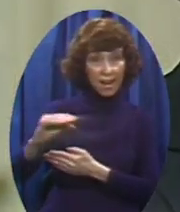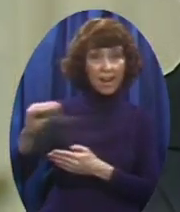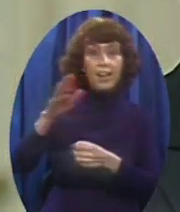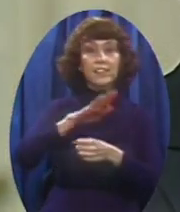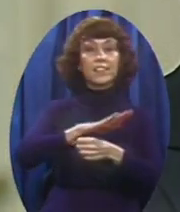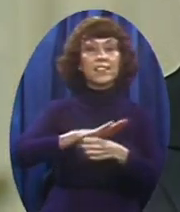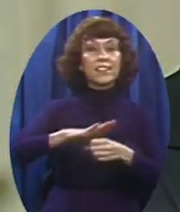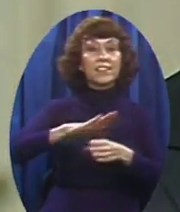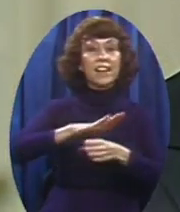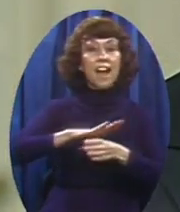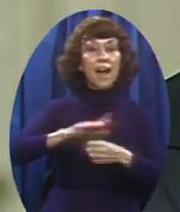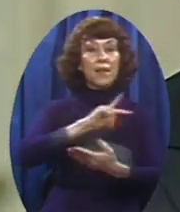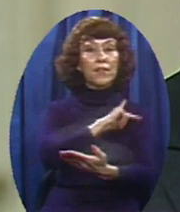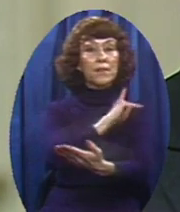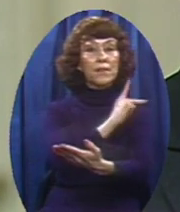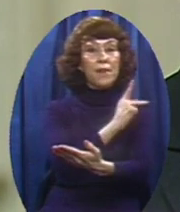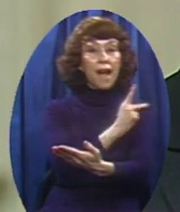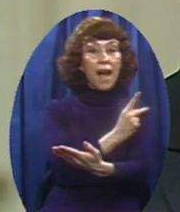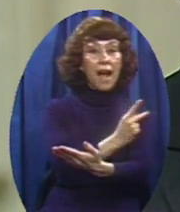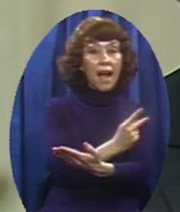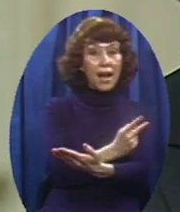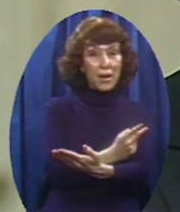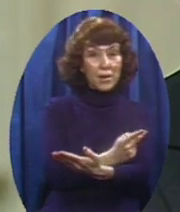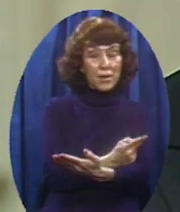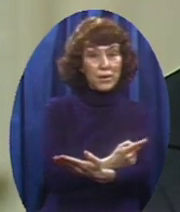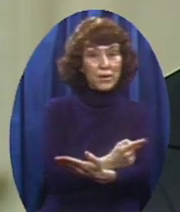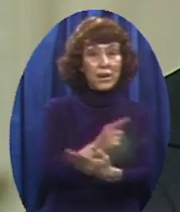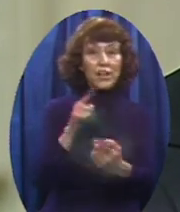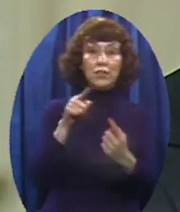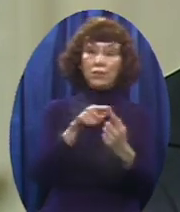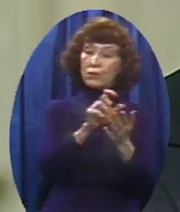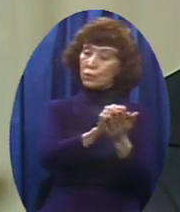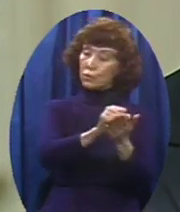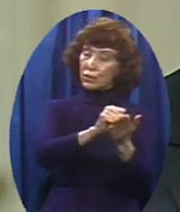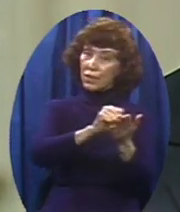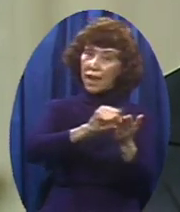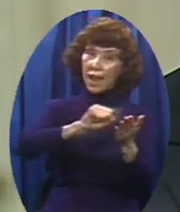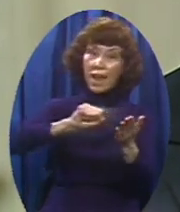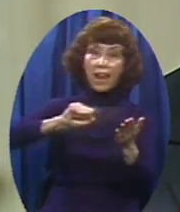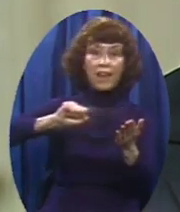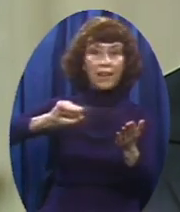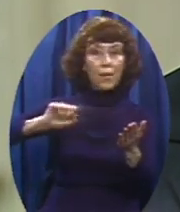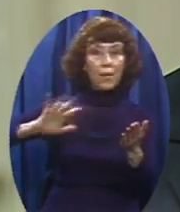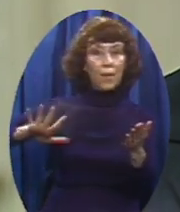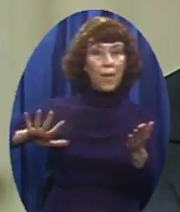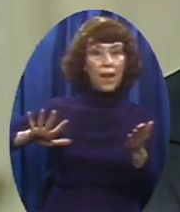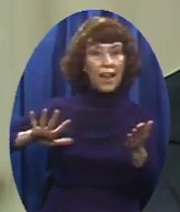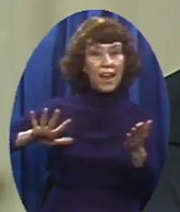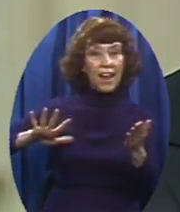and quite enough power to take